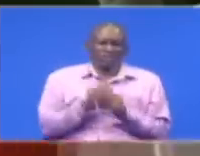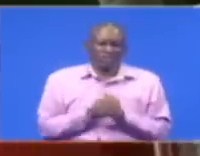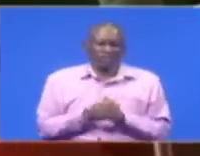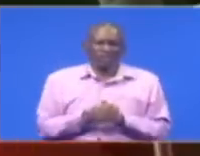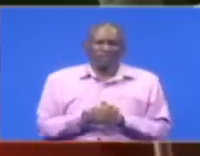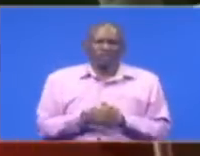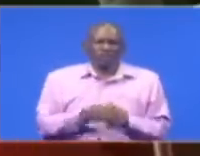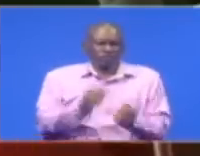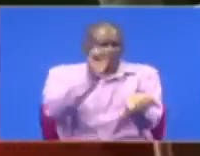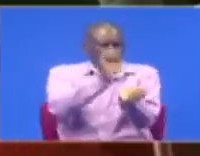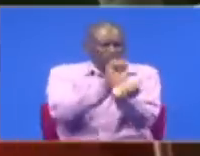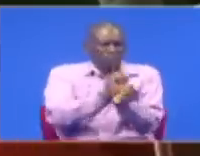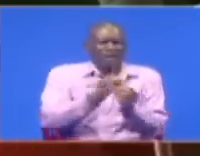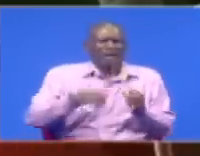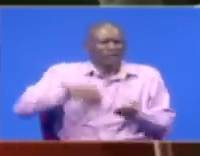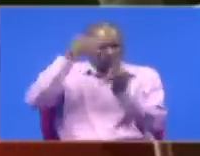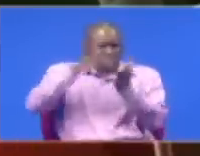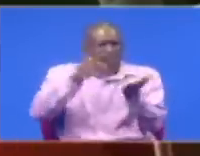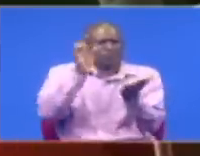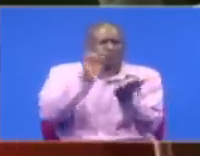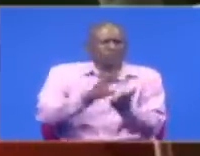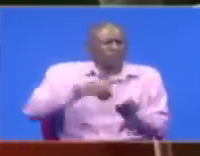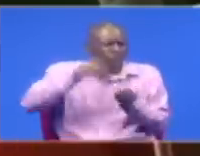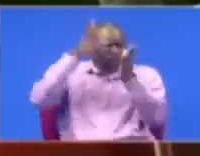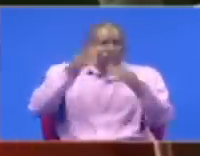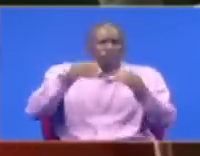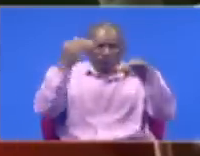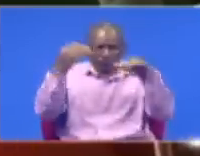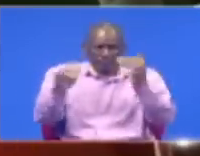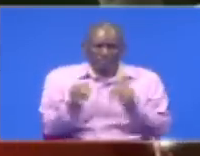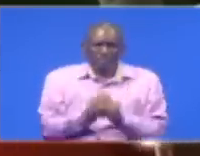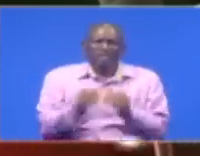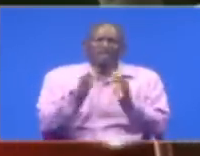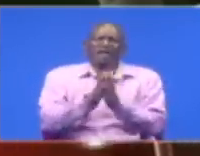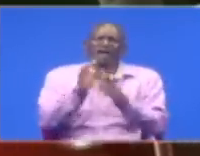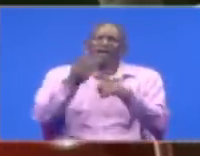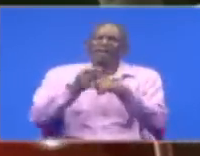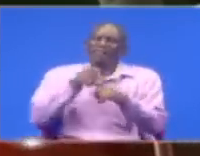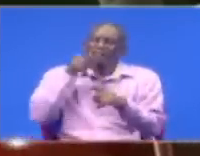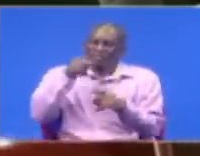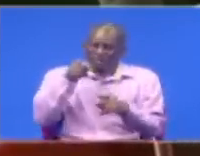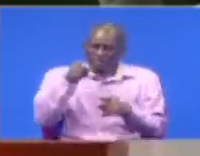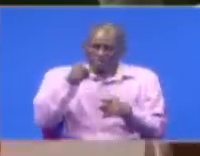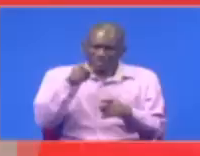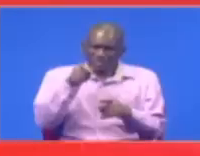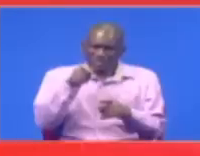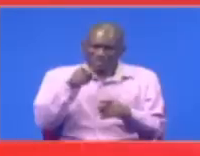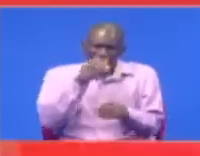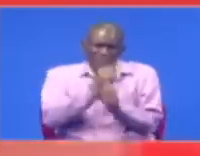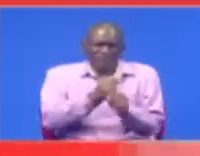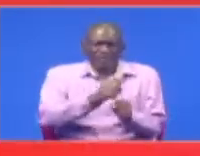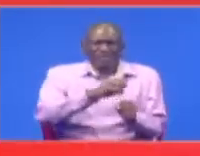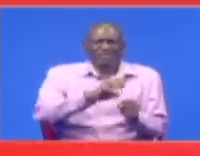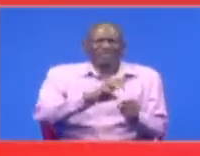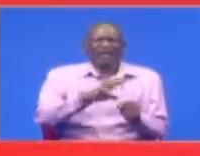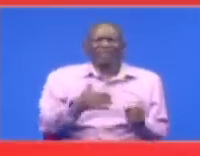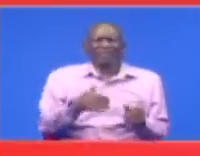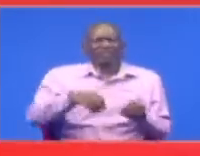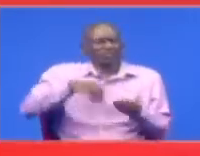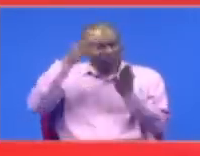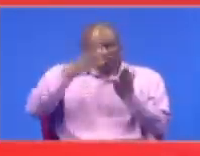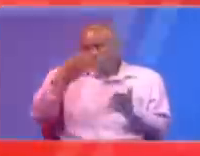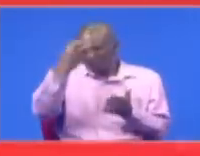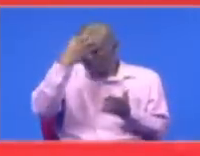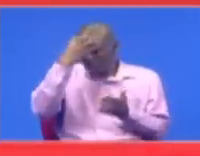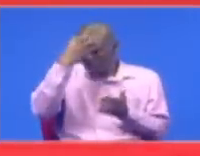You discipline a student, expel him, and then that provokes a riot at the